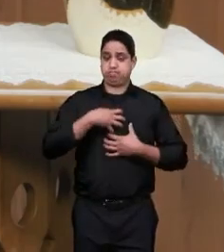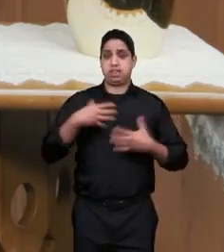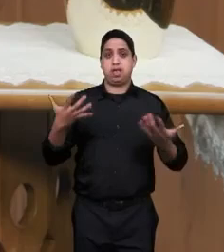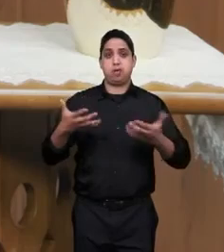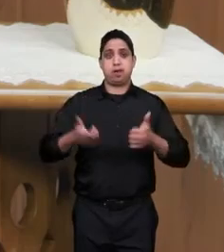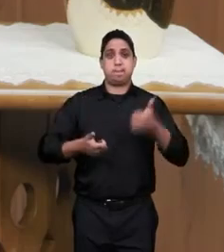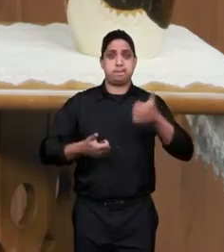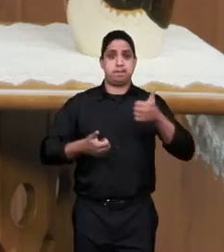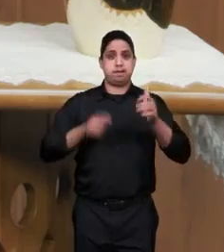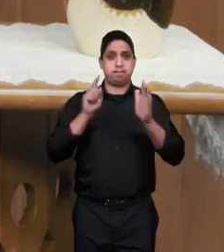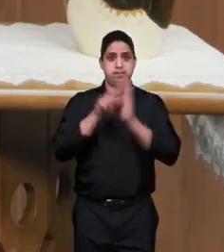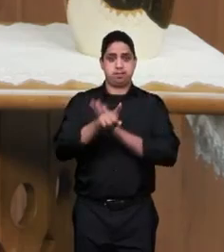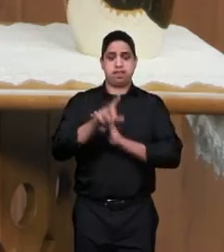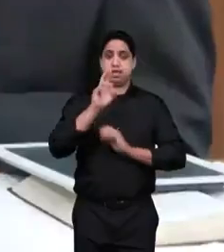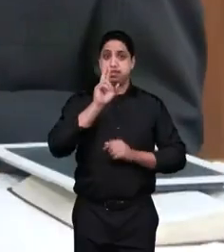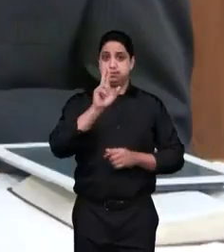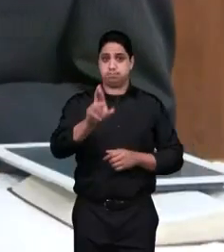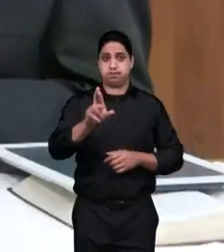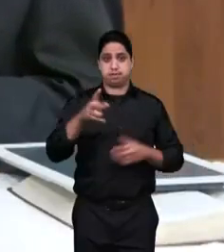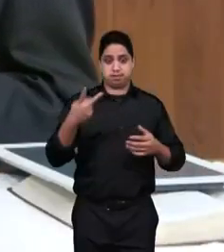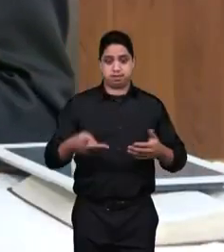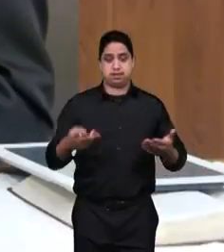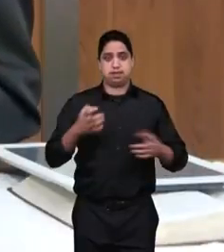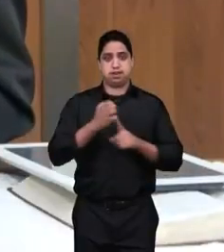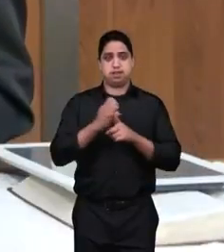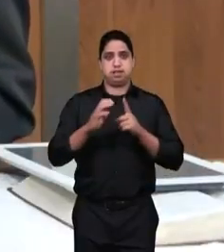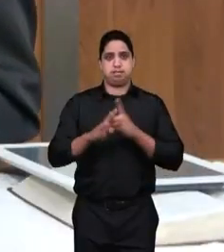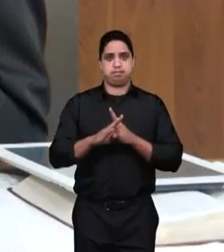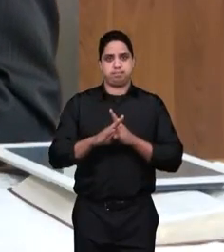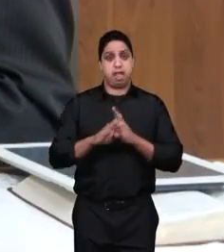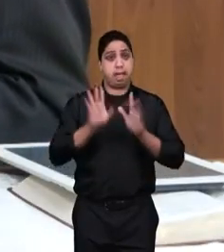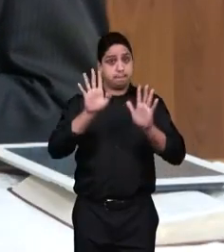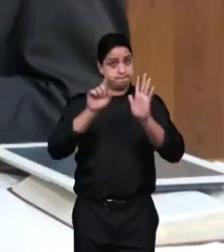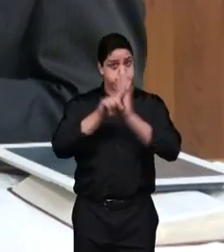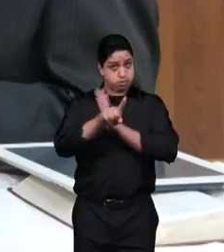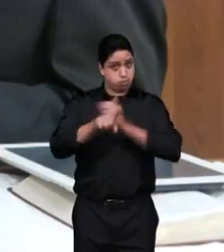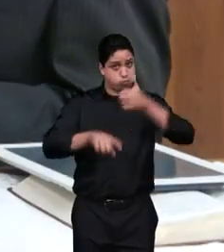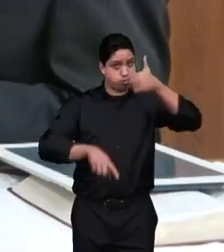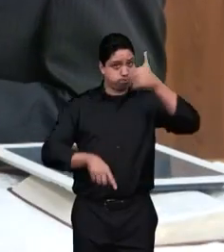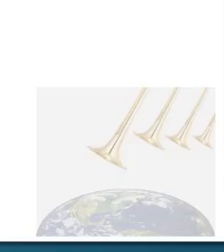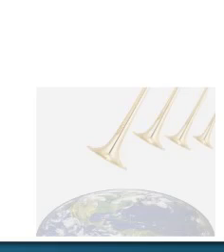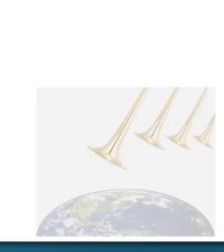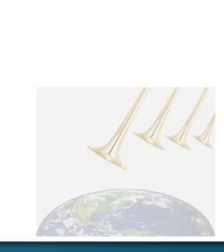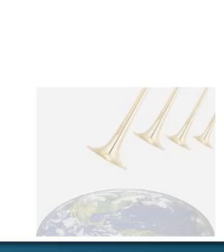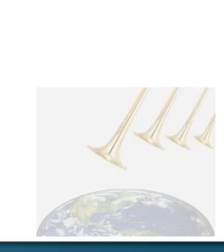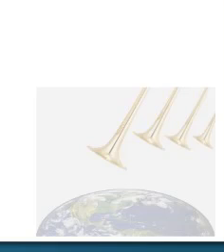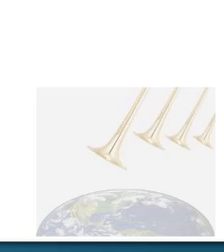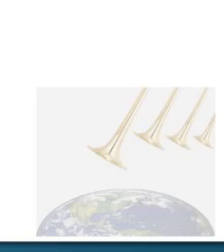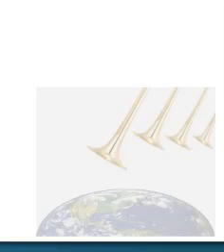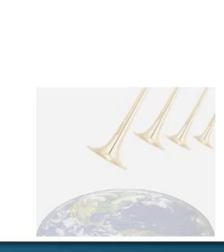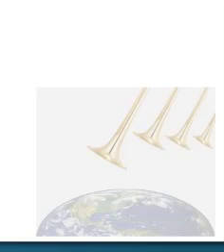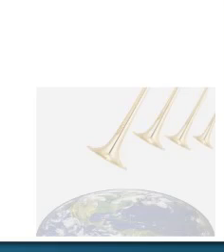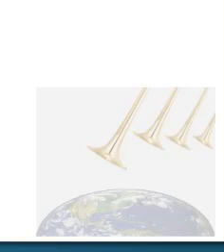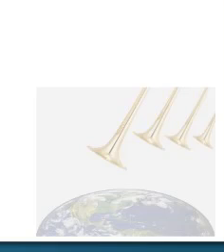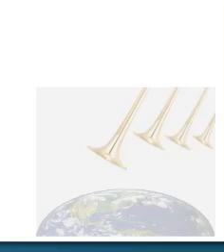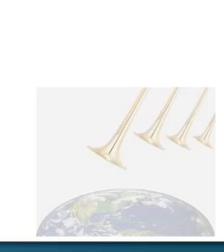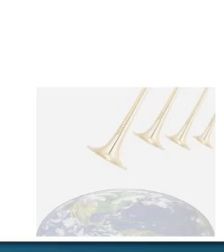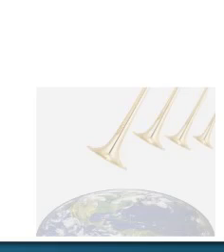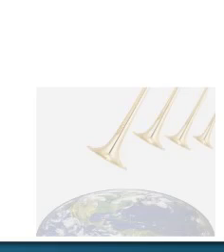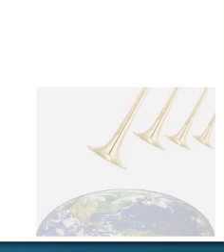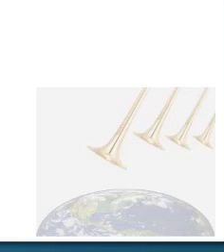our first question here, the answer this morning. Reading here. Read the text in Judges